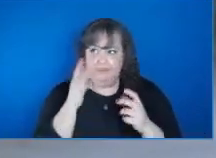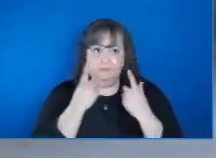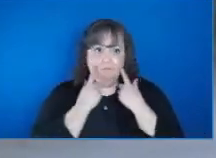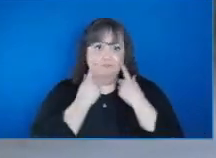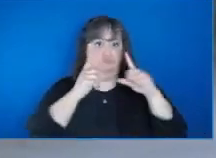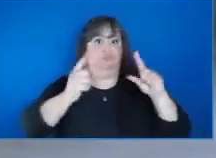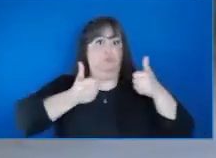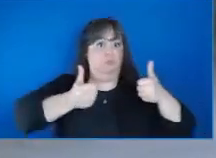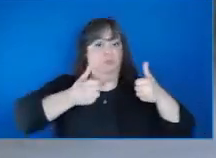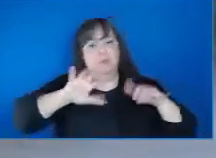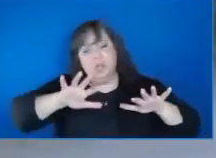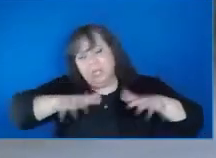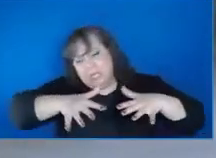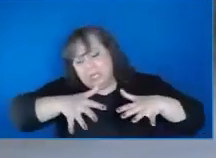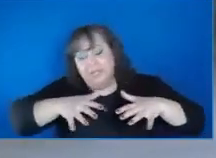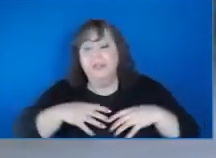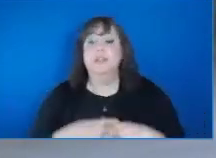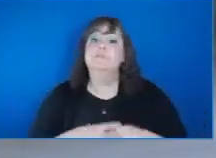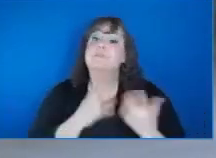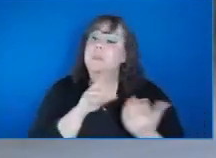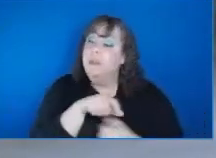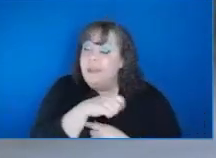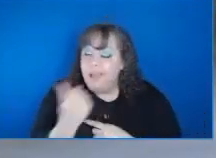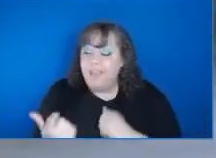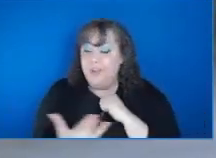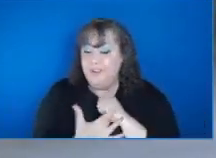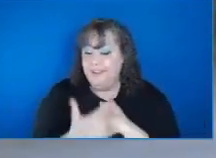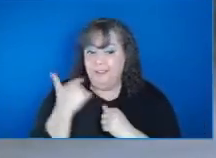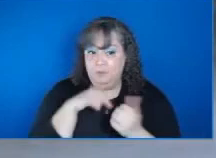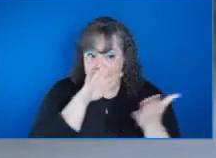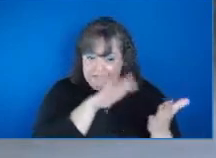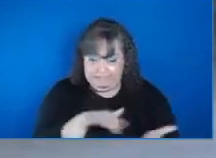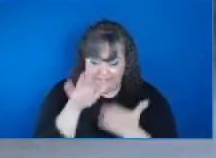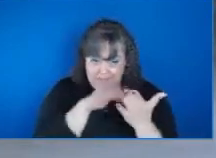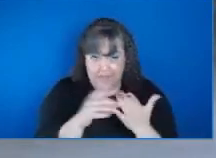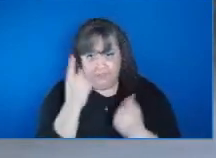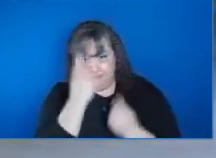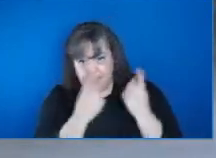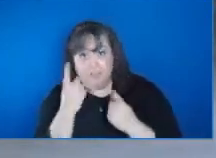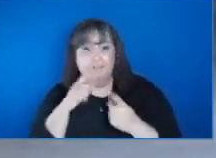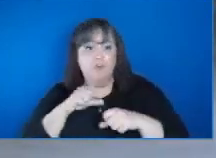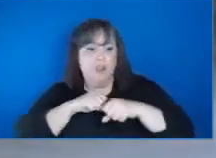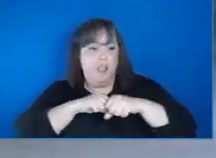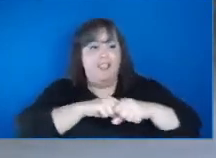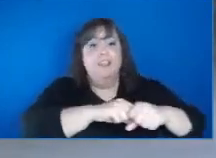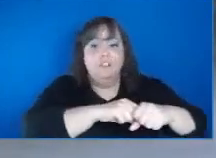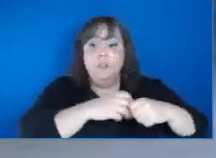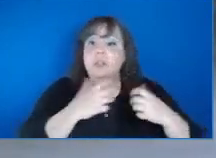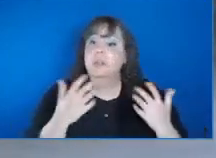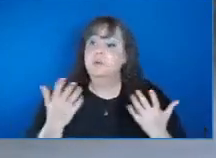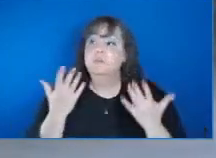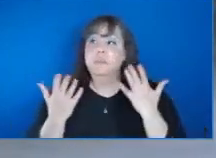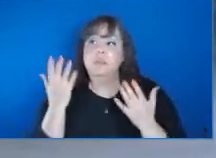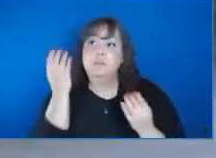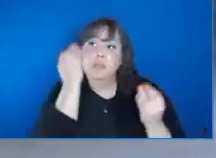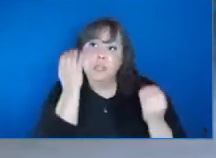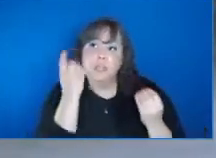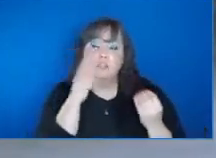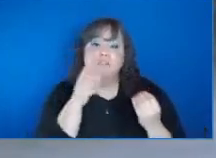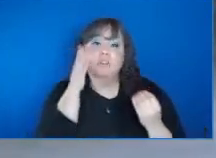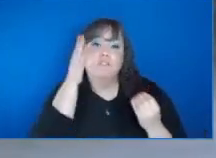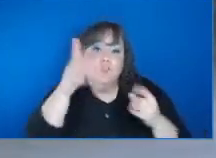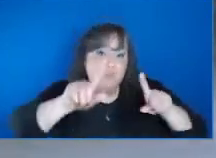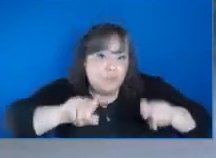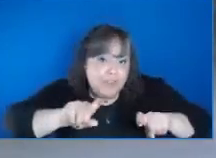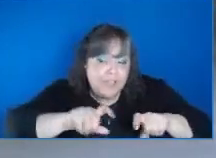that we've been studying and thinking about for asteroid deflection that we may want to think about perhaps for a future test or